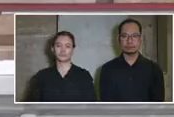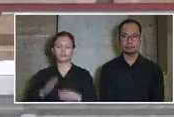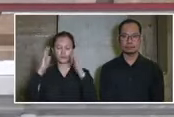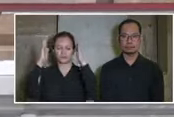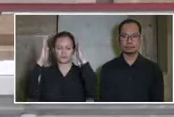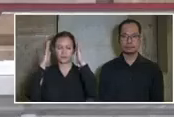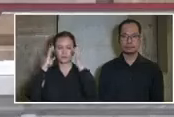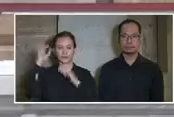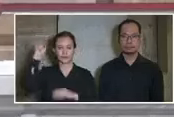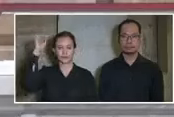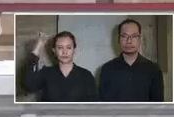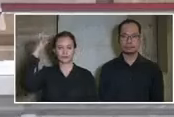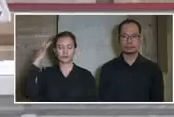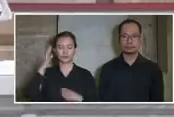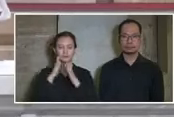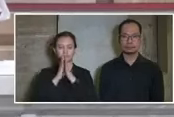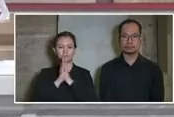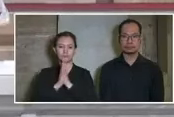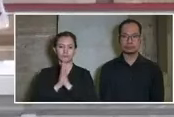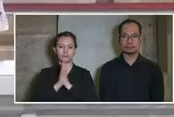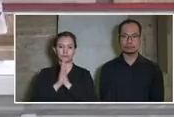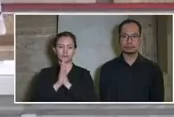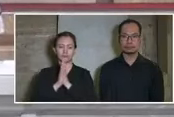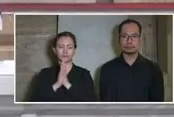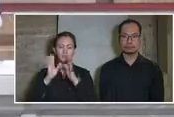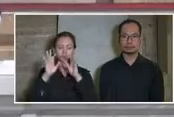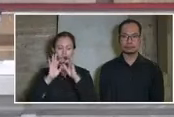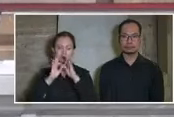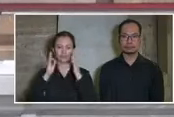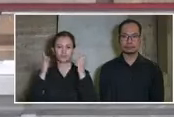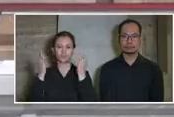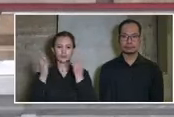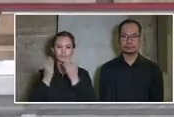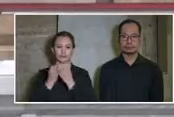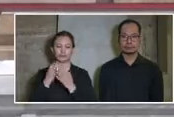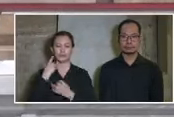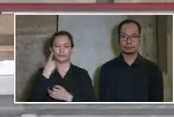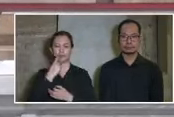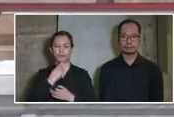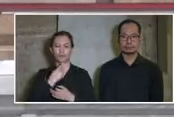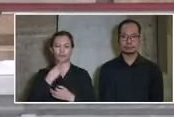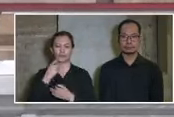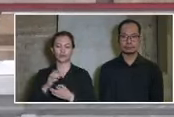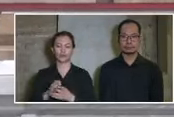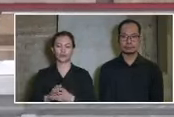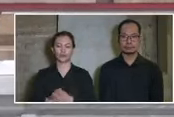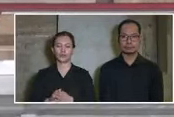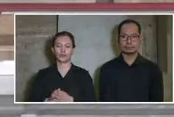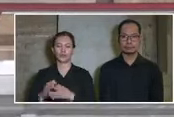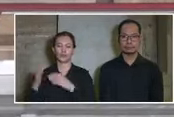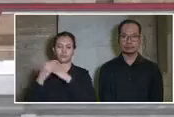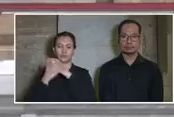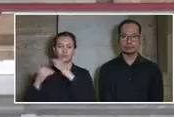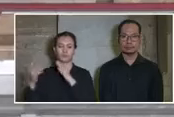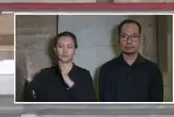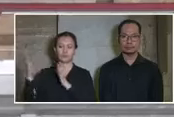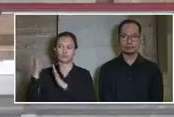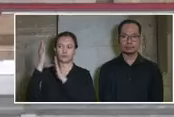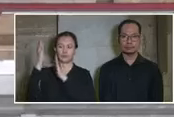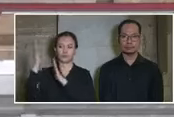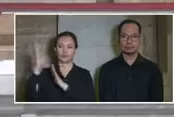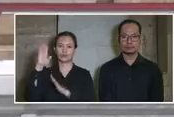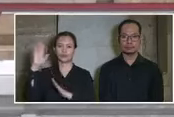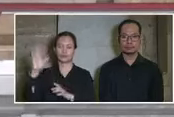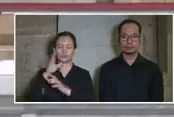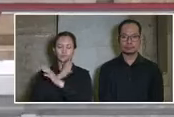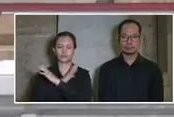Listen graciously to the prayers of this family whom you have summoned before you. In your compassion,